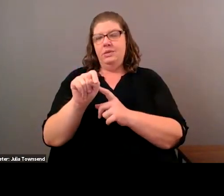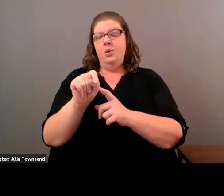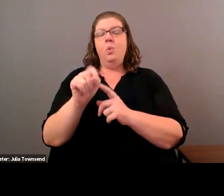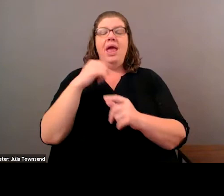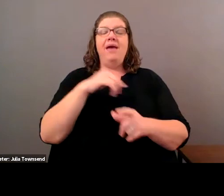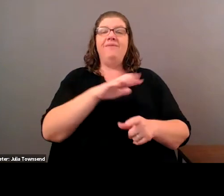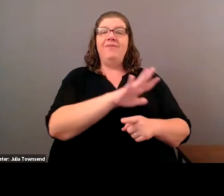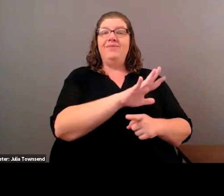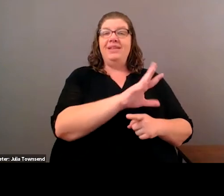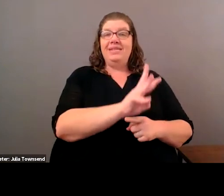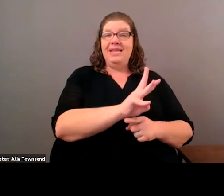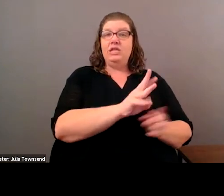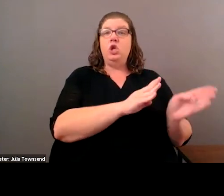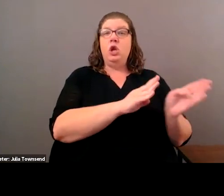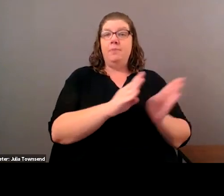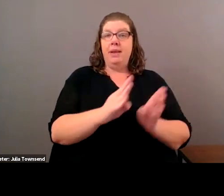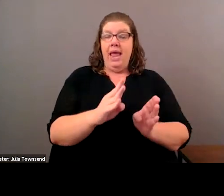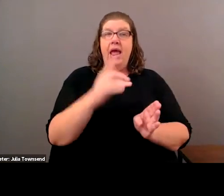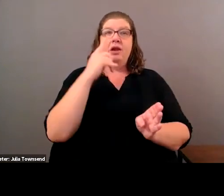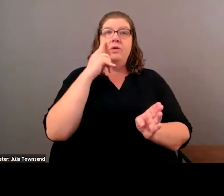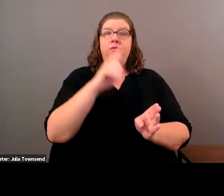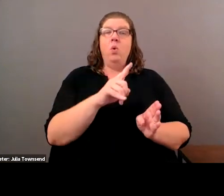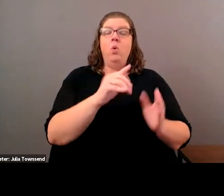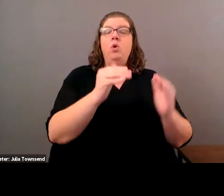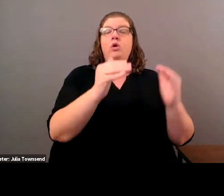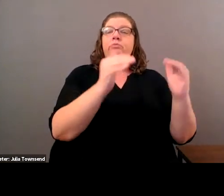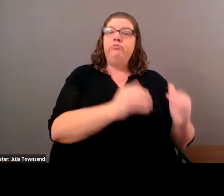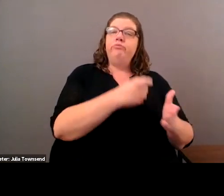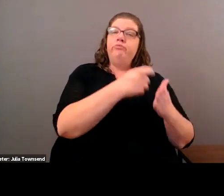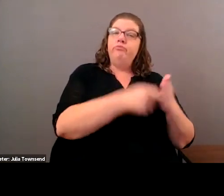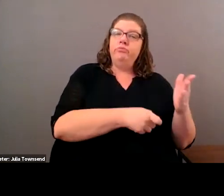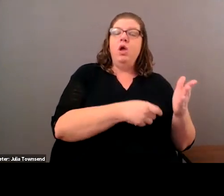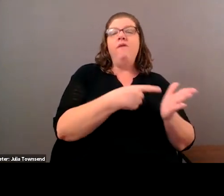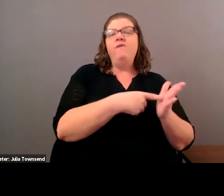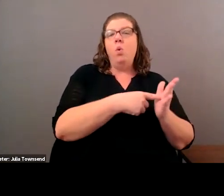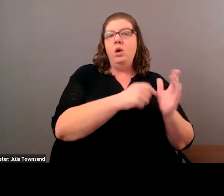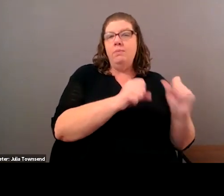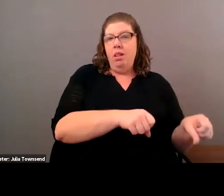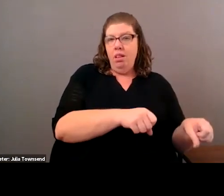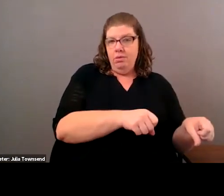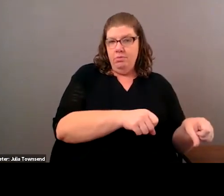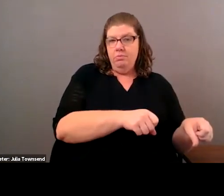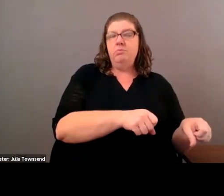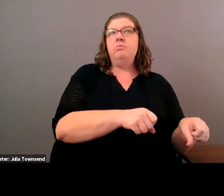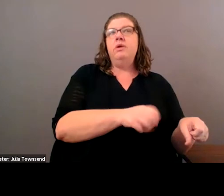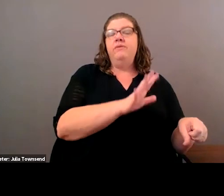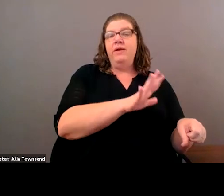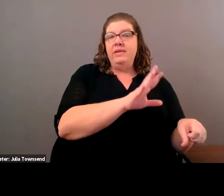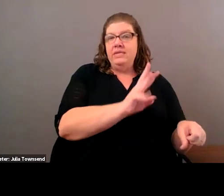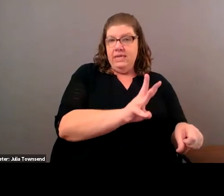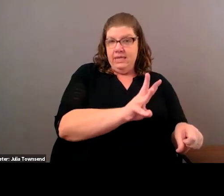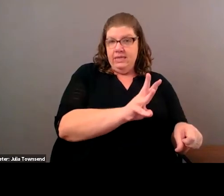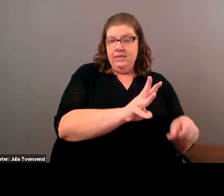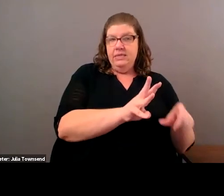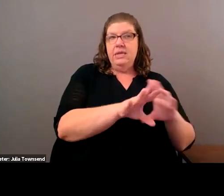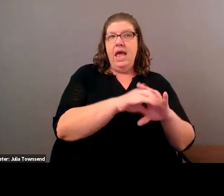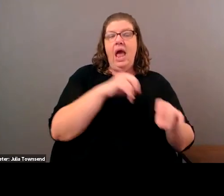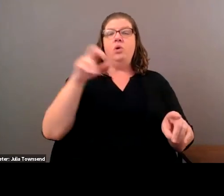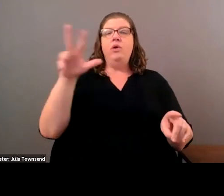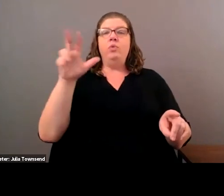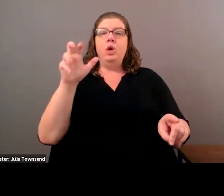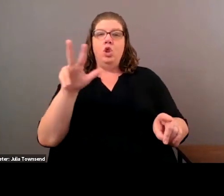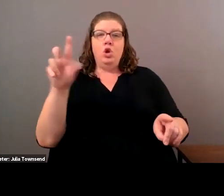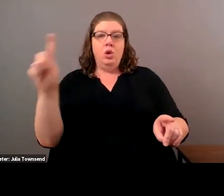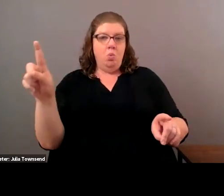that are planned for affordable. So that's 56 of the 331.